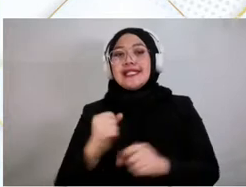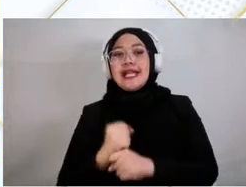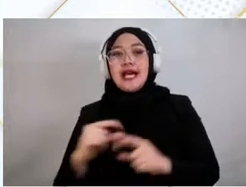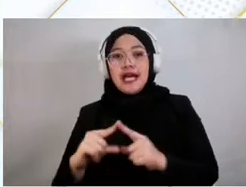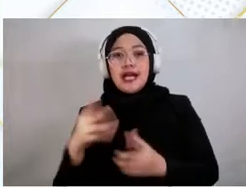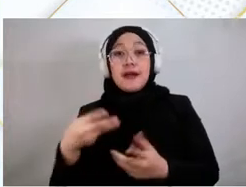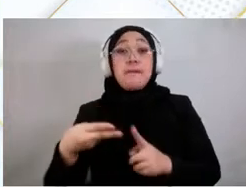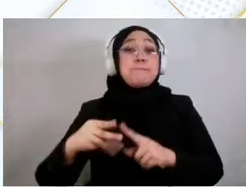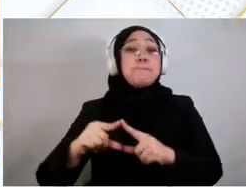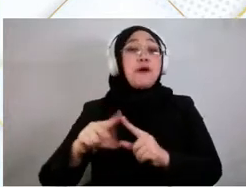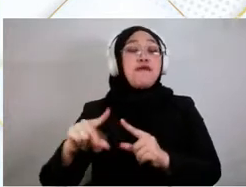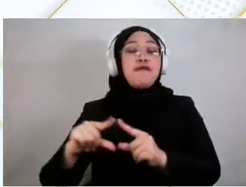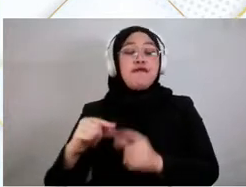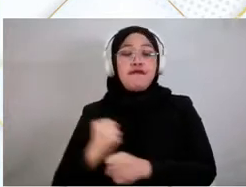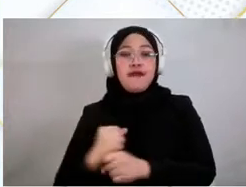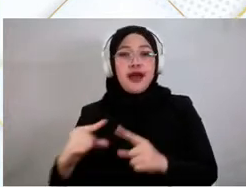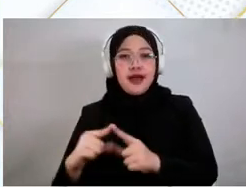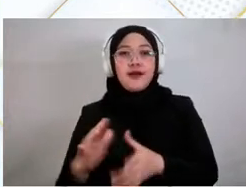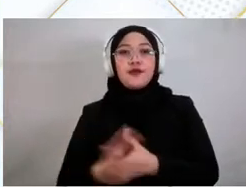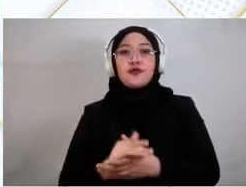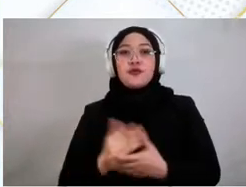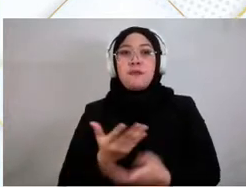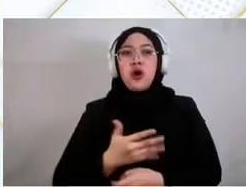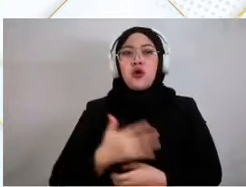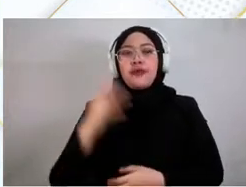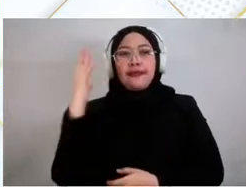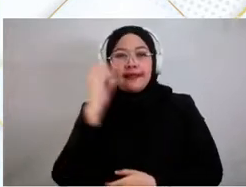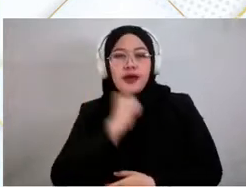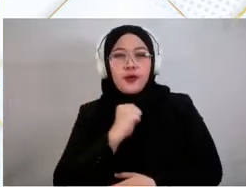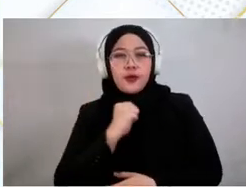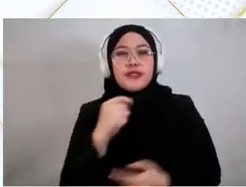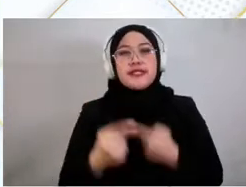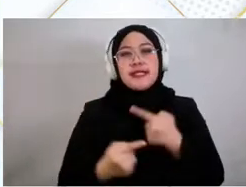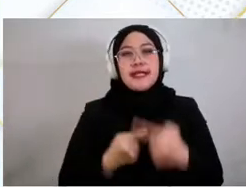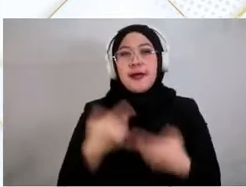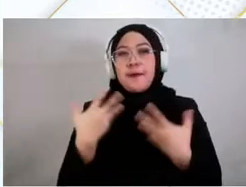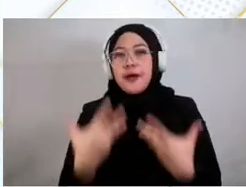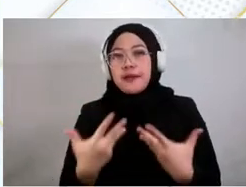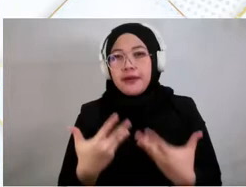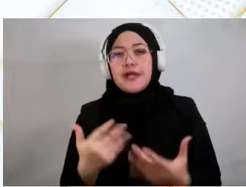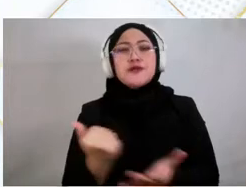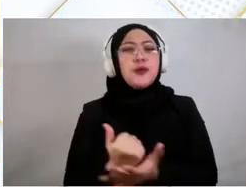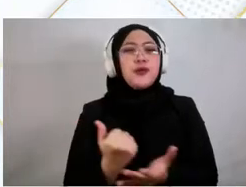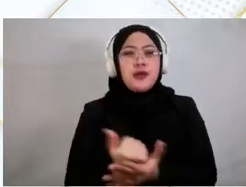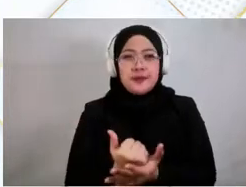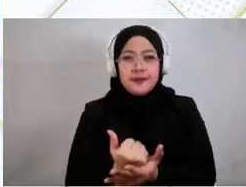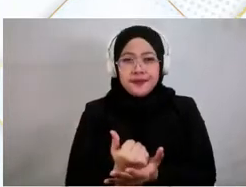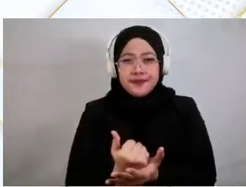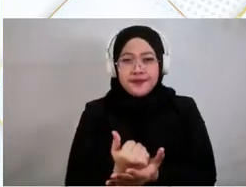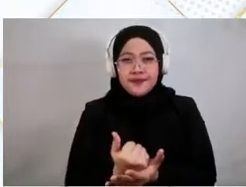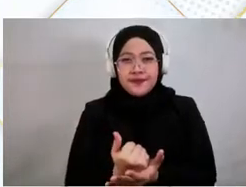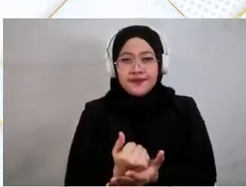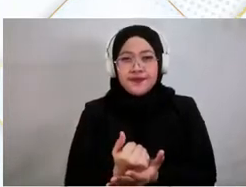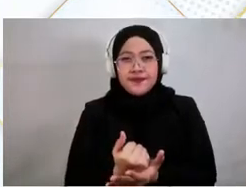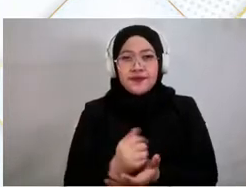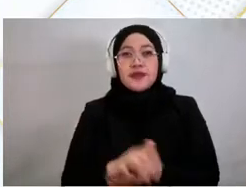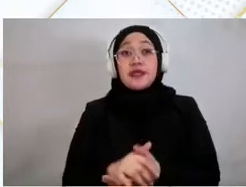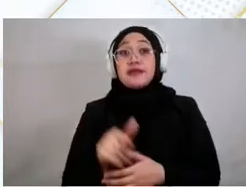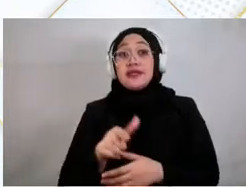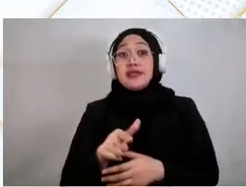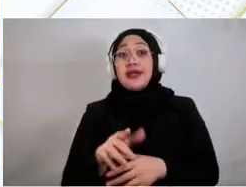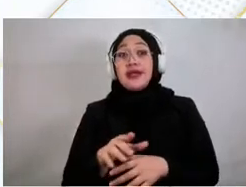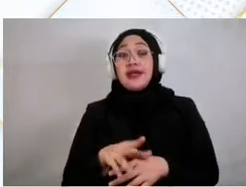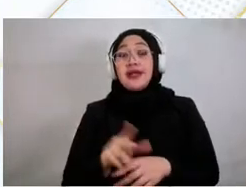Berebasaga. So we'll try to hear how it is, how it actually is there in the field.